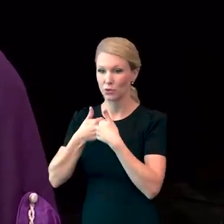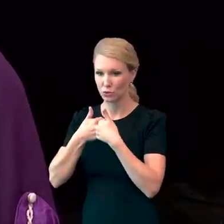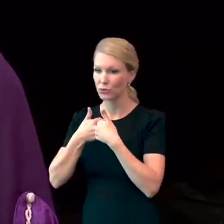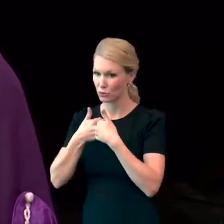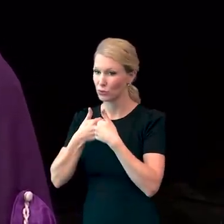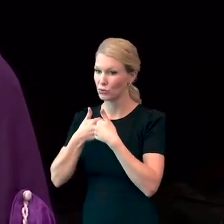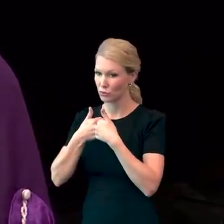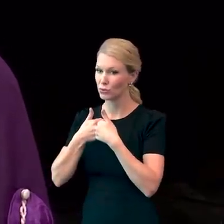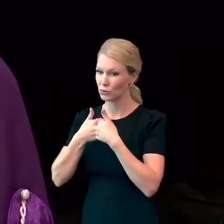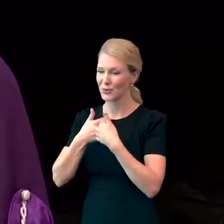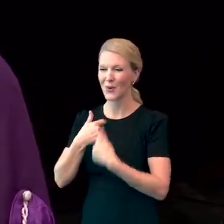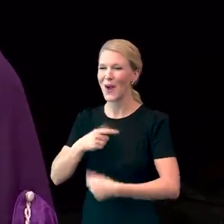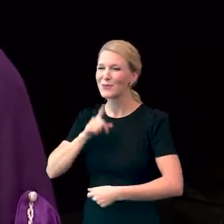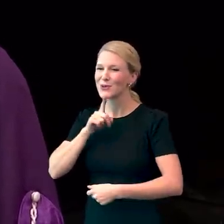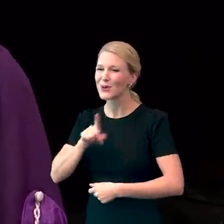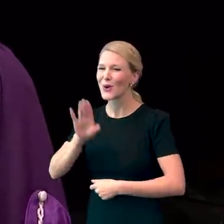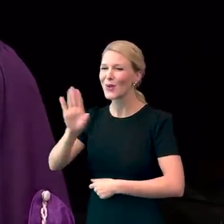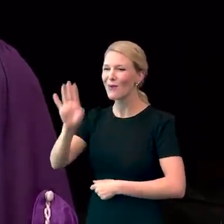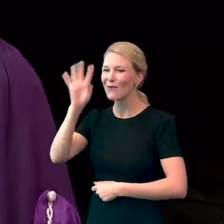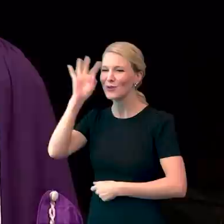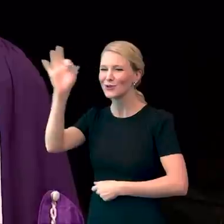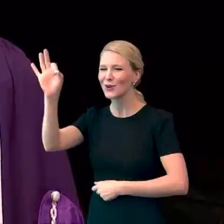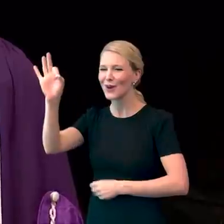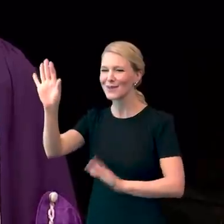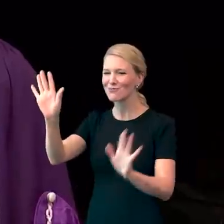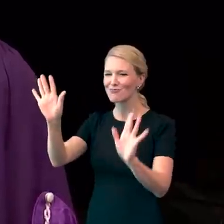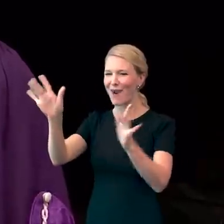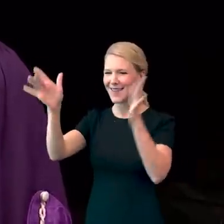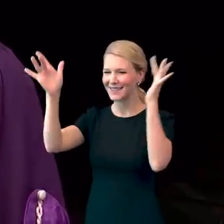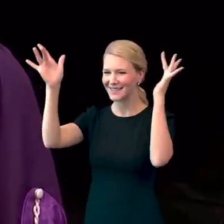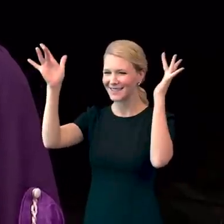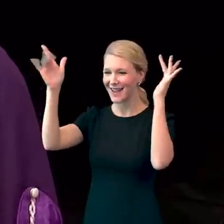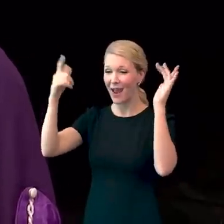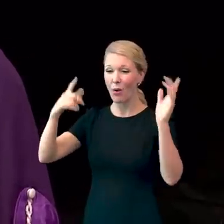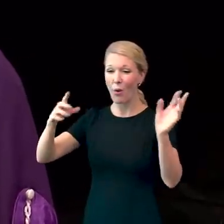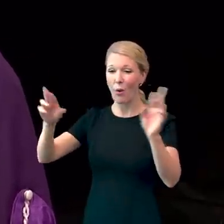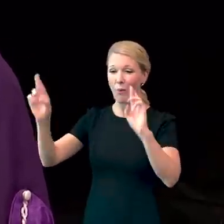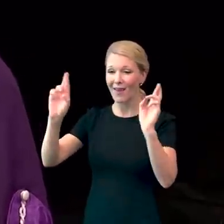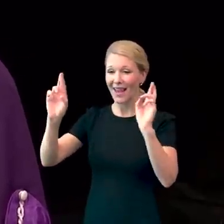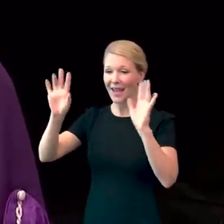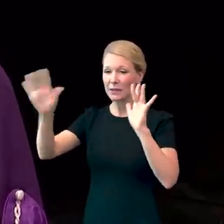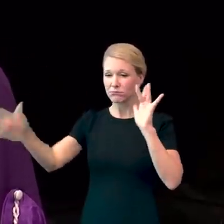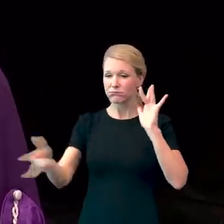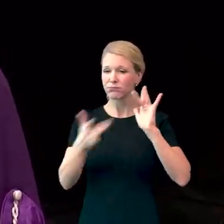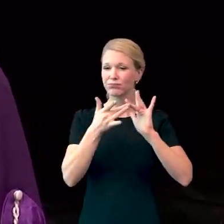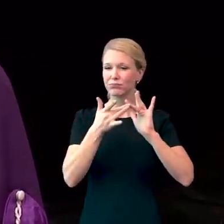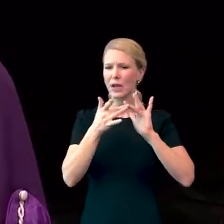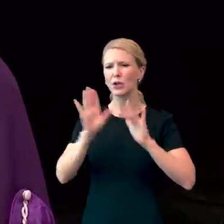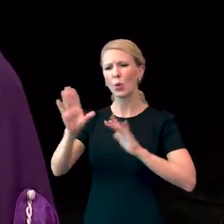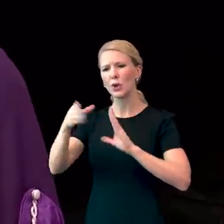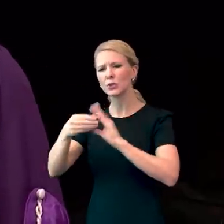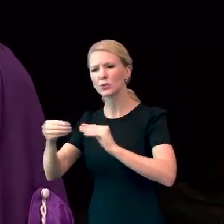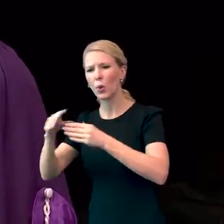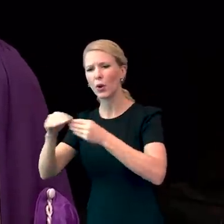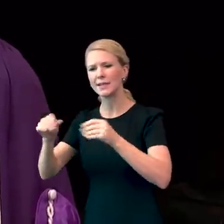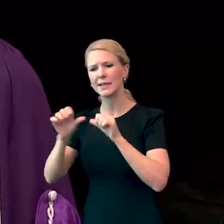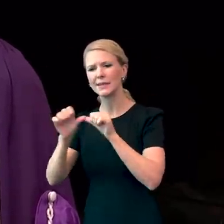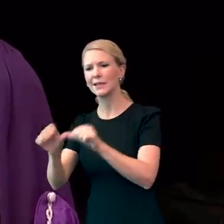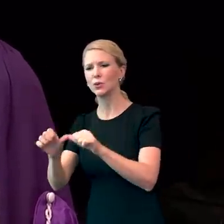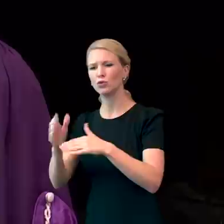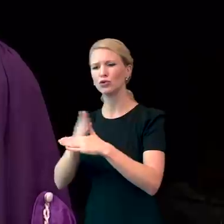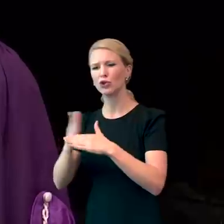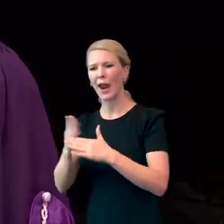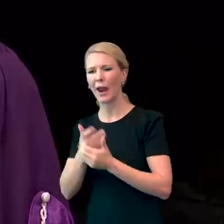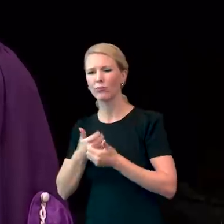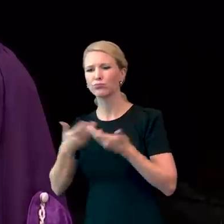small. I'm sure that you all have a bright future ahead, and I hope that you'll keep in touch and continue to share your stories with